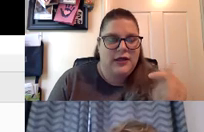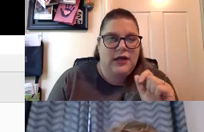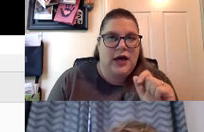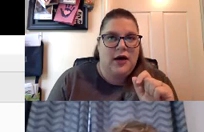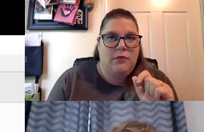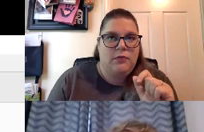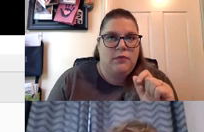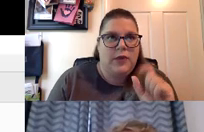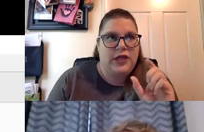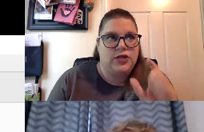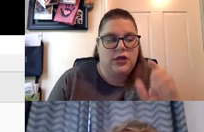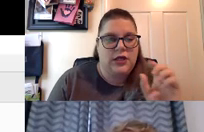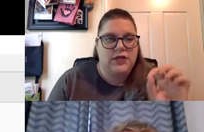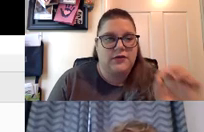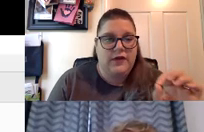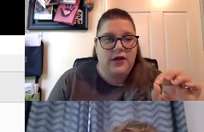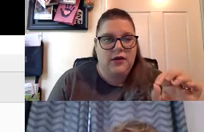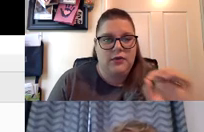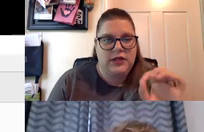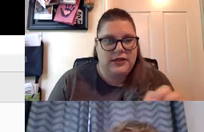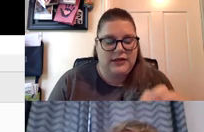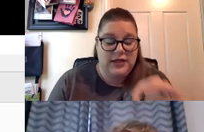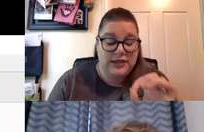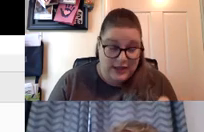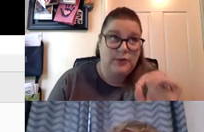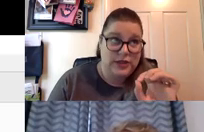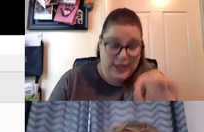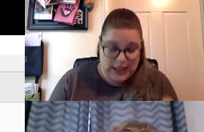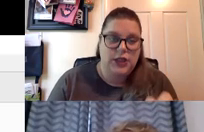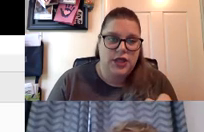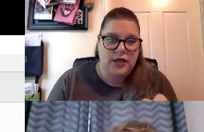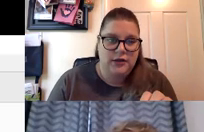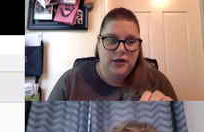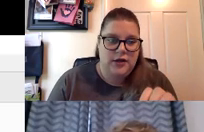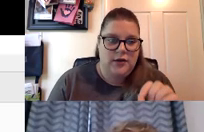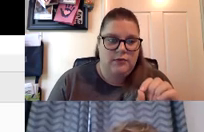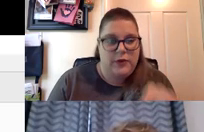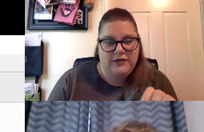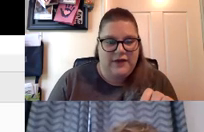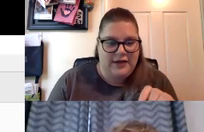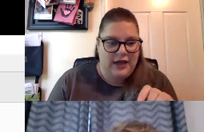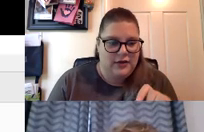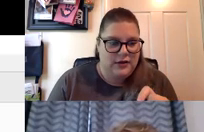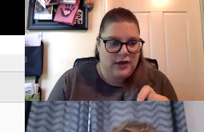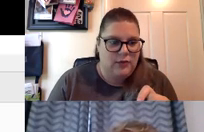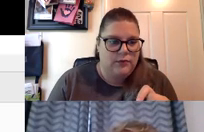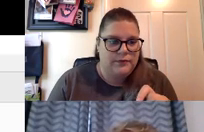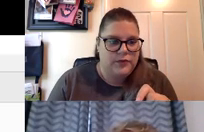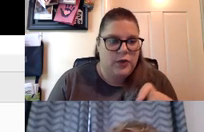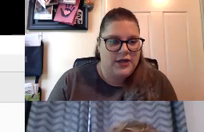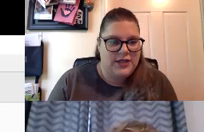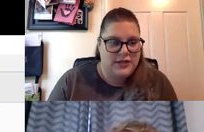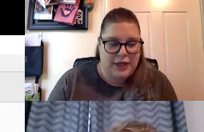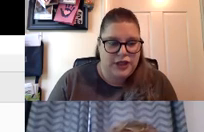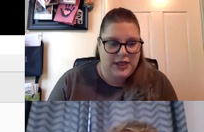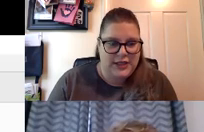different, but they shouldn't interfere with accessible technology. But we did find that. So